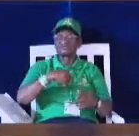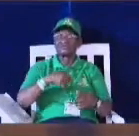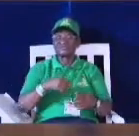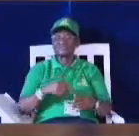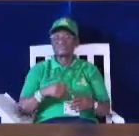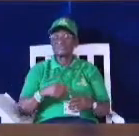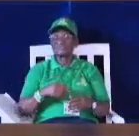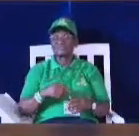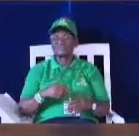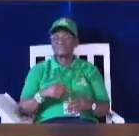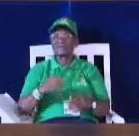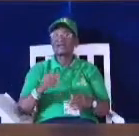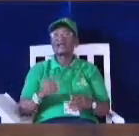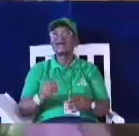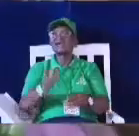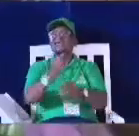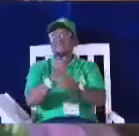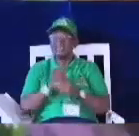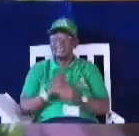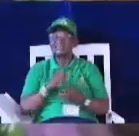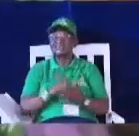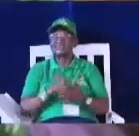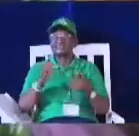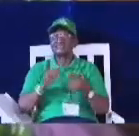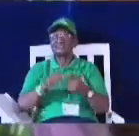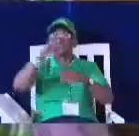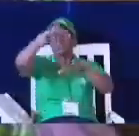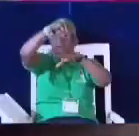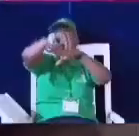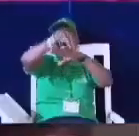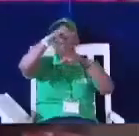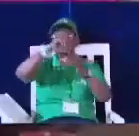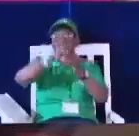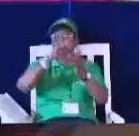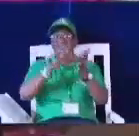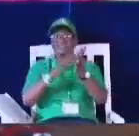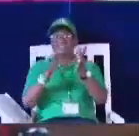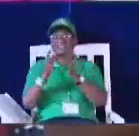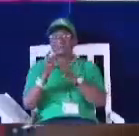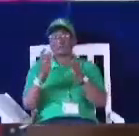instantly. Receive it tonight in Jesus' name.